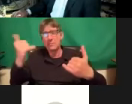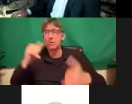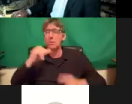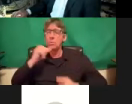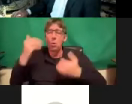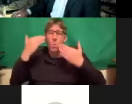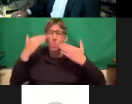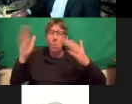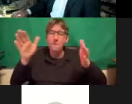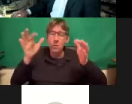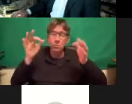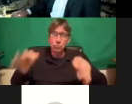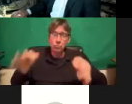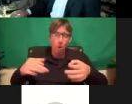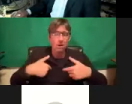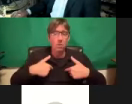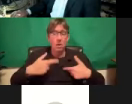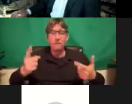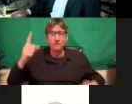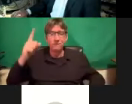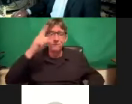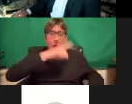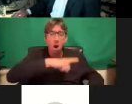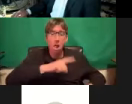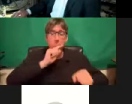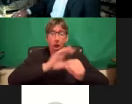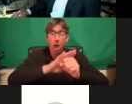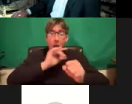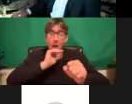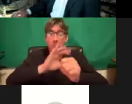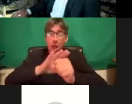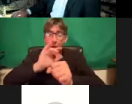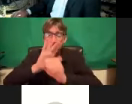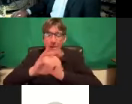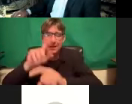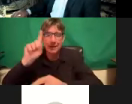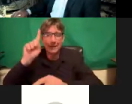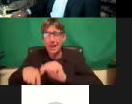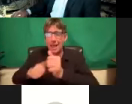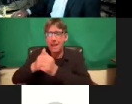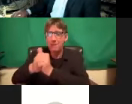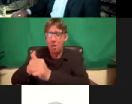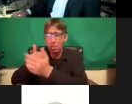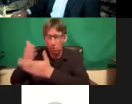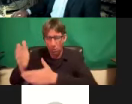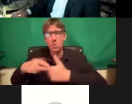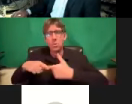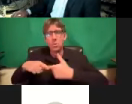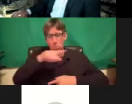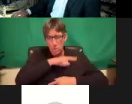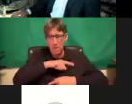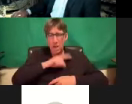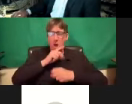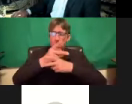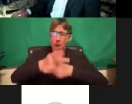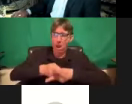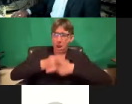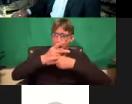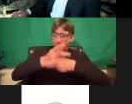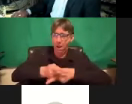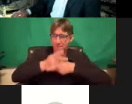deliver on. It is a minor difference, but I really do want to make that point just to be clear that we are working on a plan to think through how does one rebuild